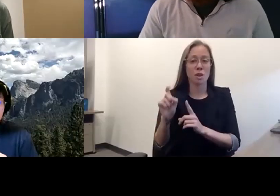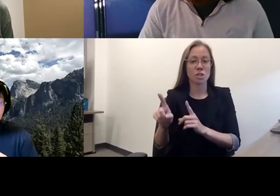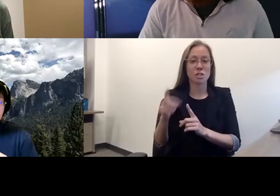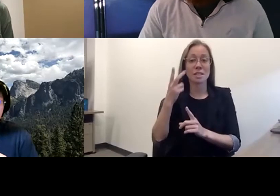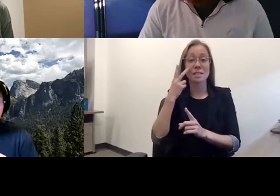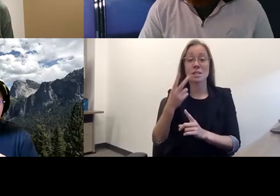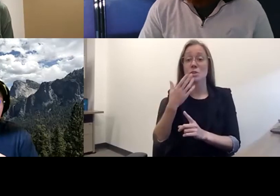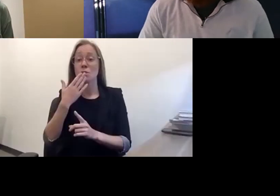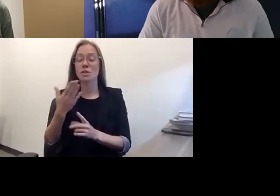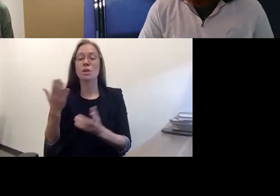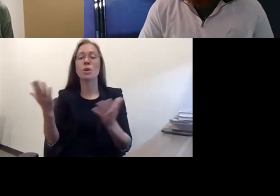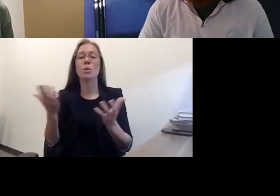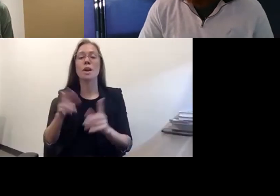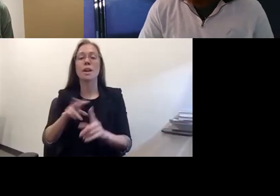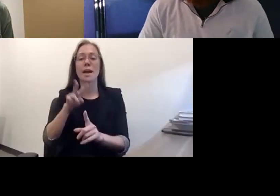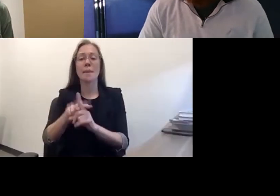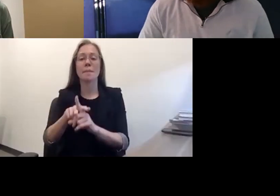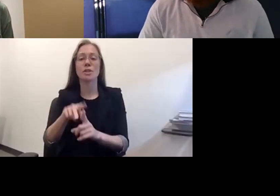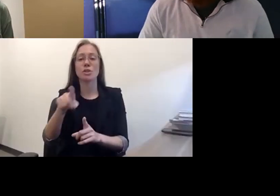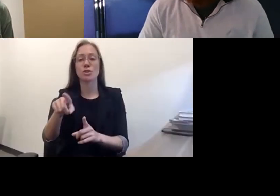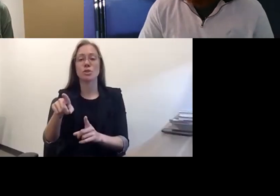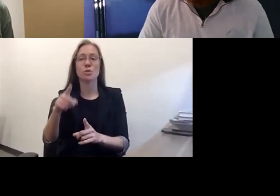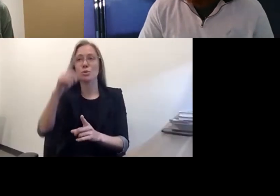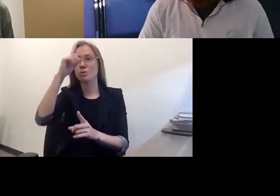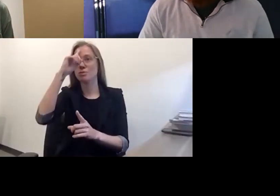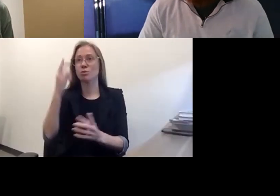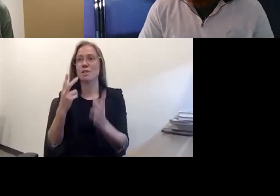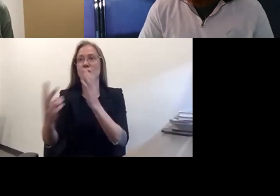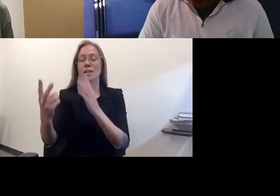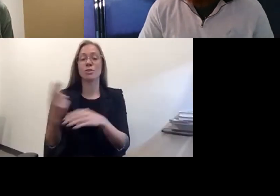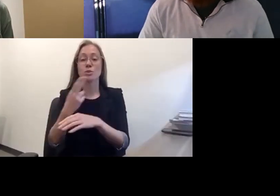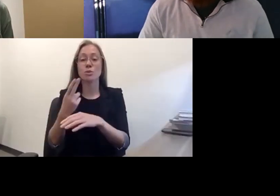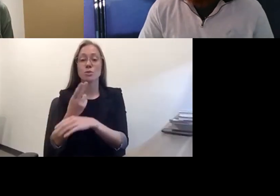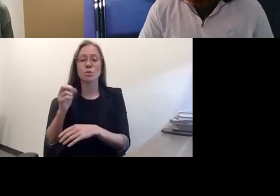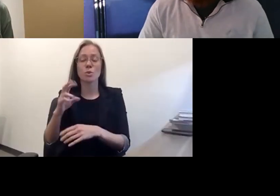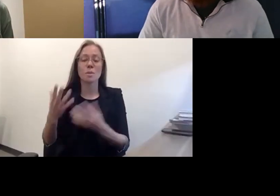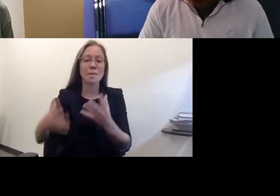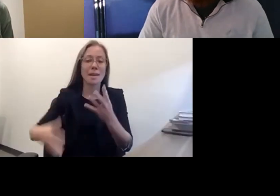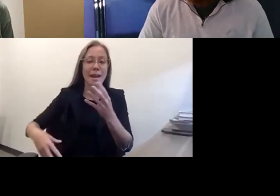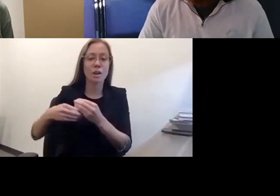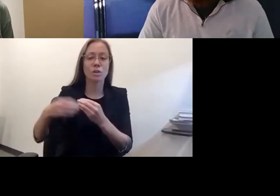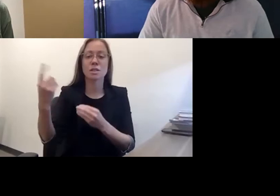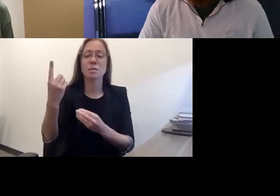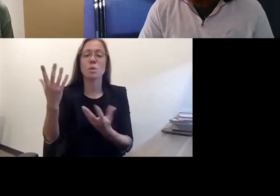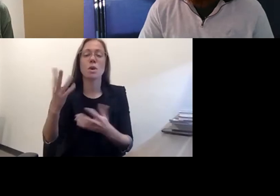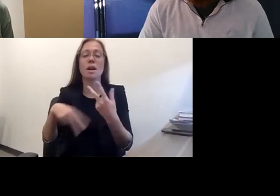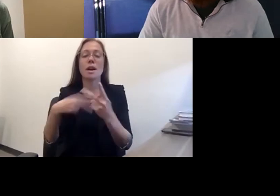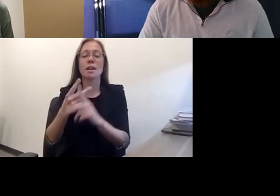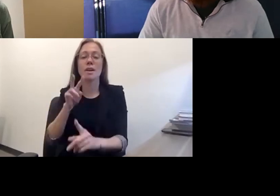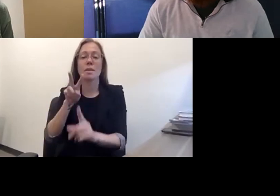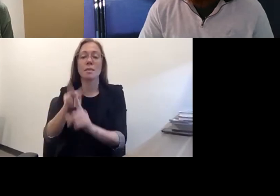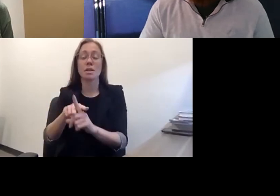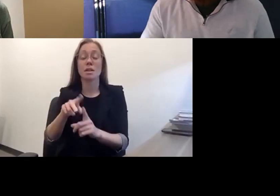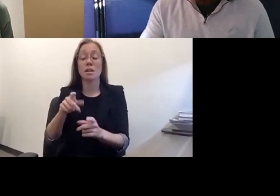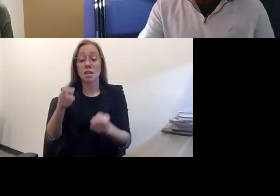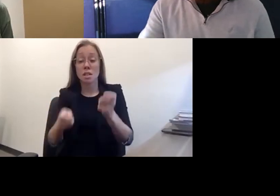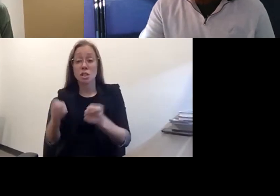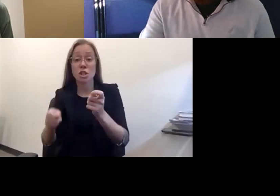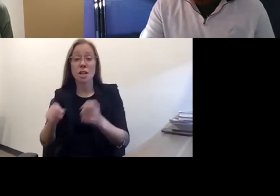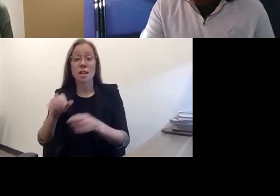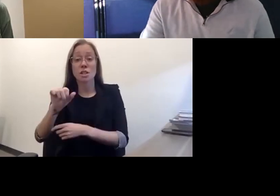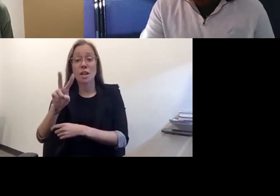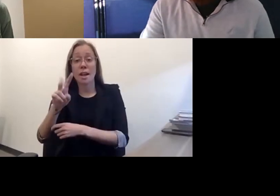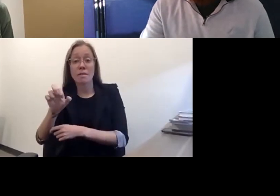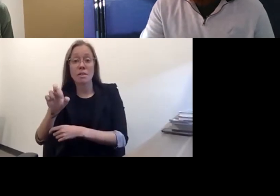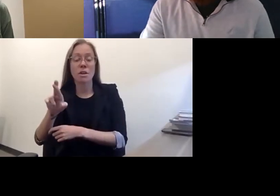what application are you looking to use this in or as an add-on to something? So can you change the avatar, or would this be used for